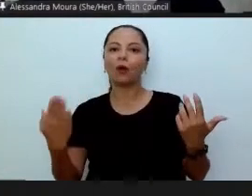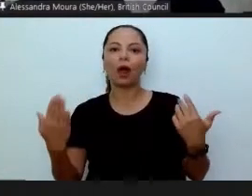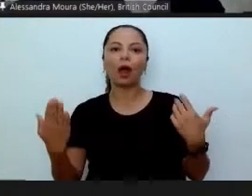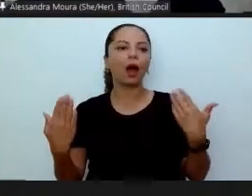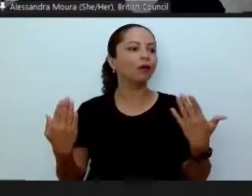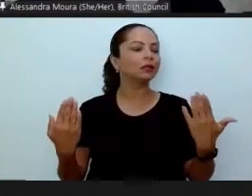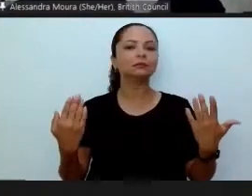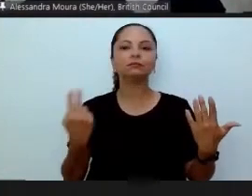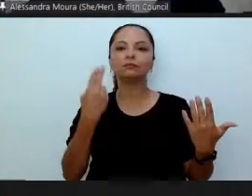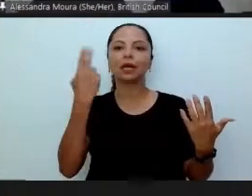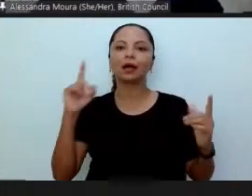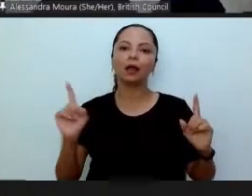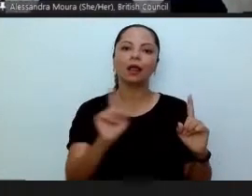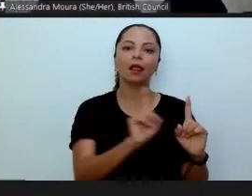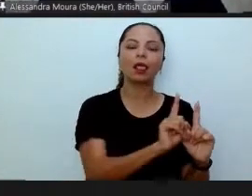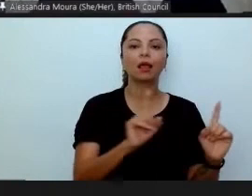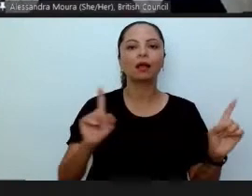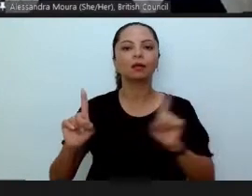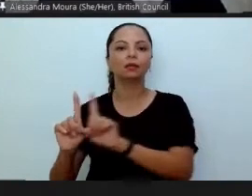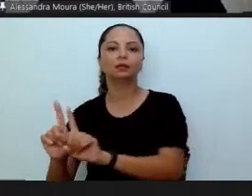it out.